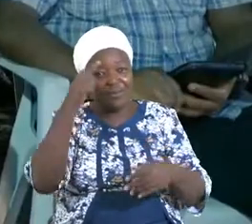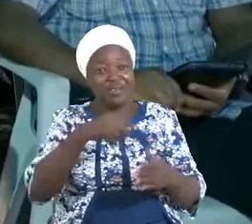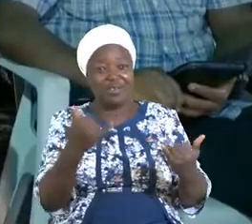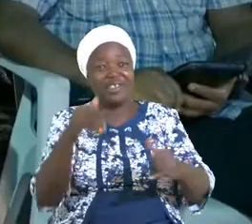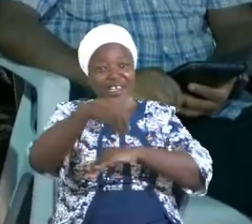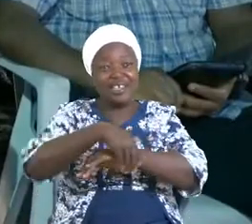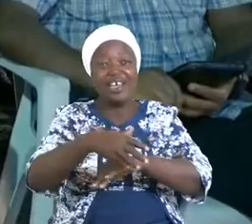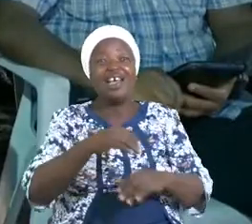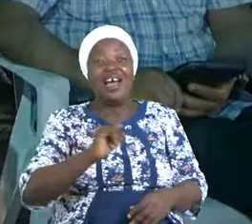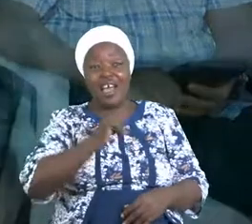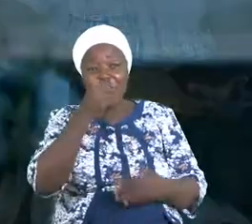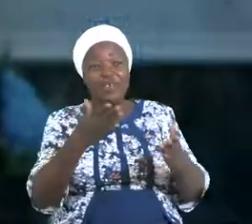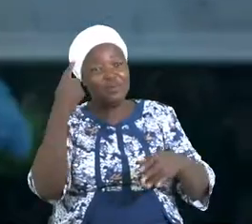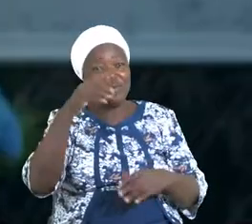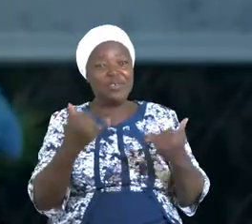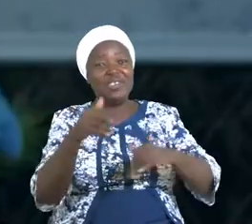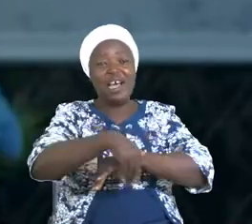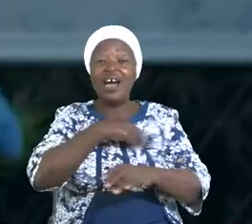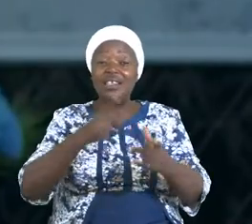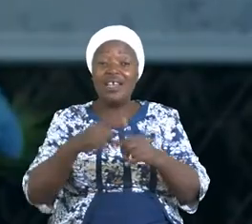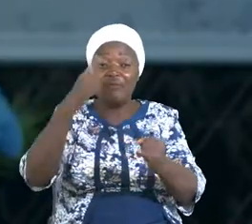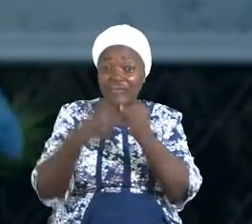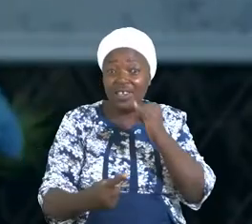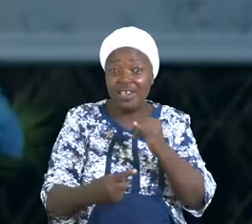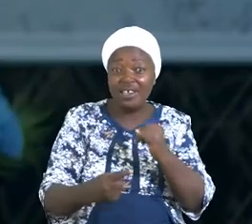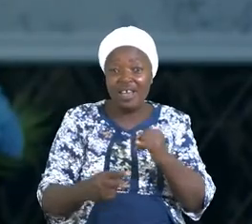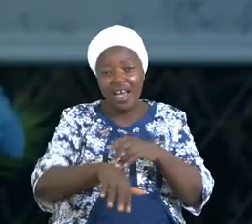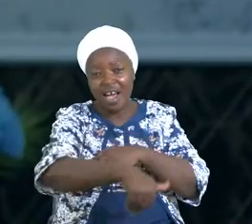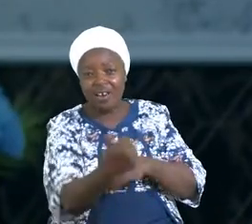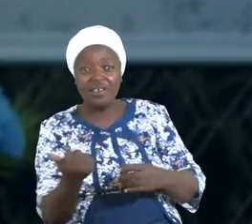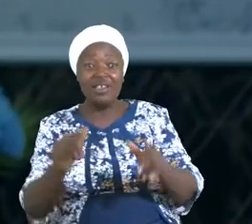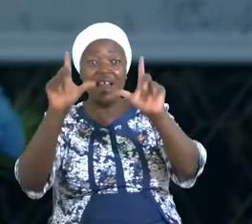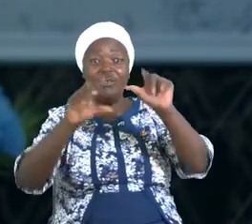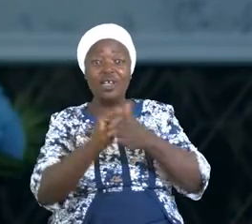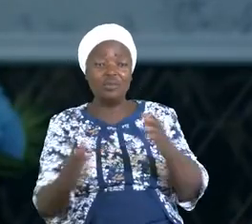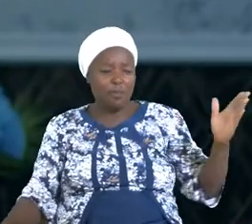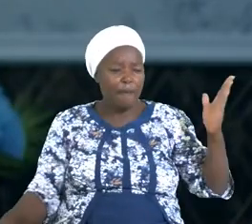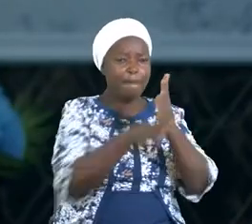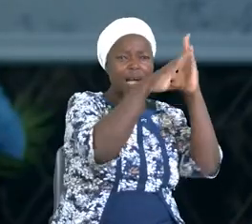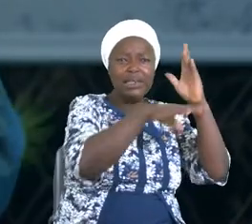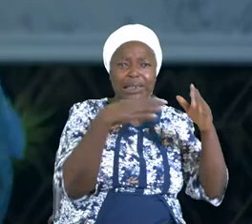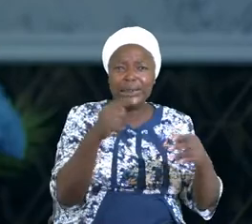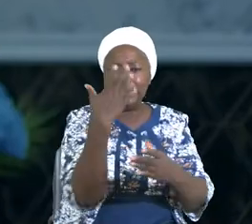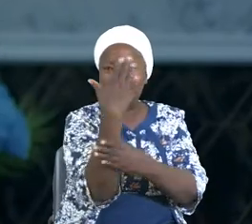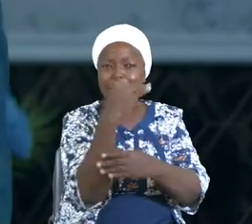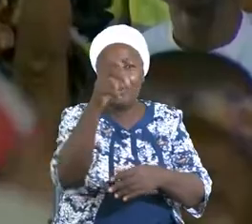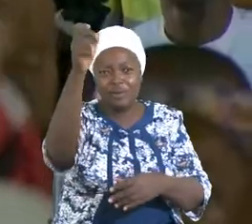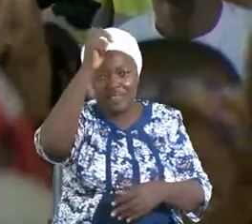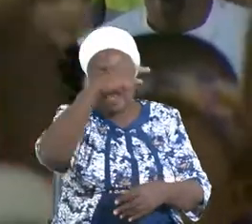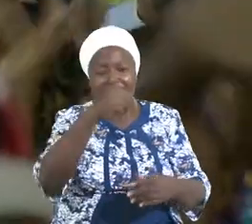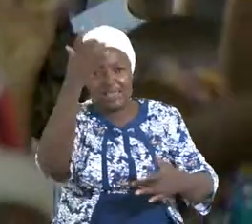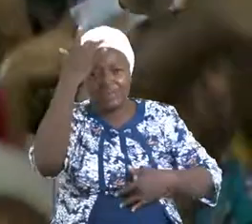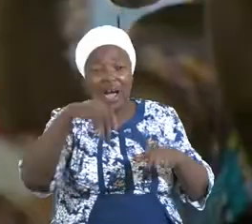finally, another level that will not knock off the hand of sickness out of your